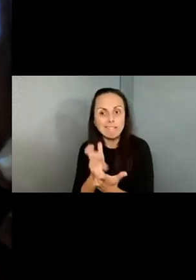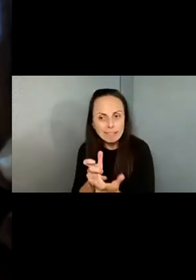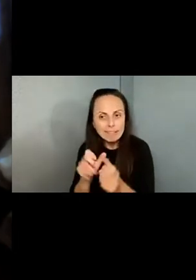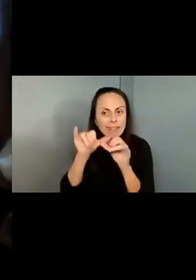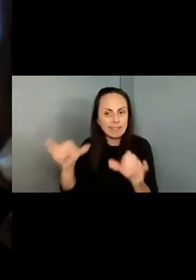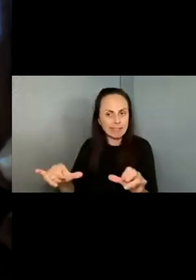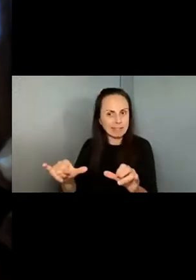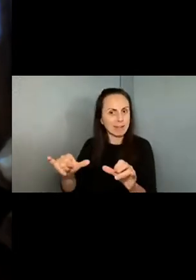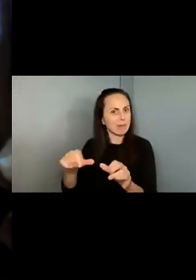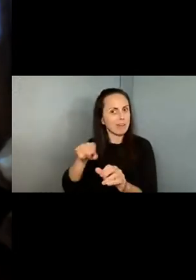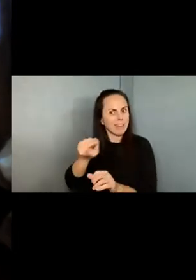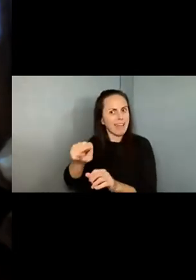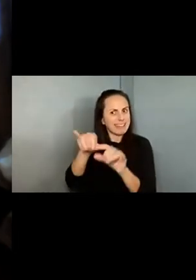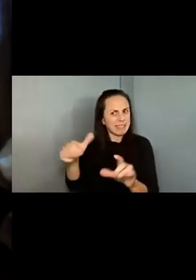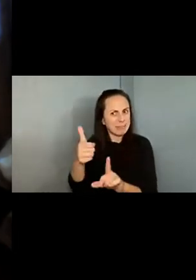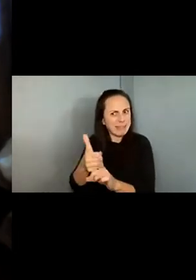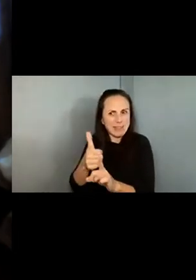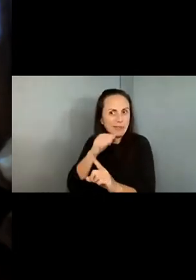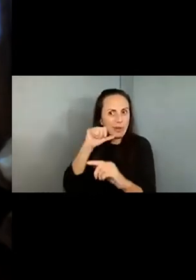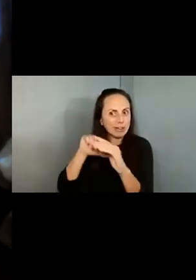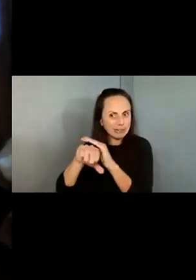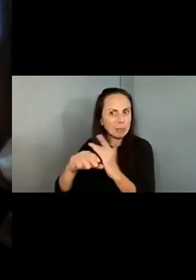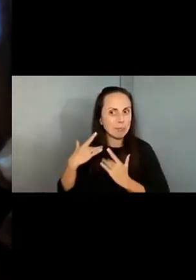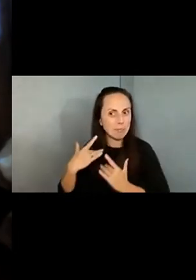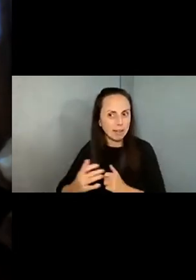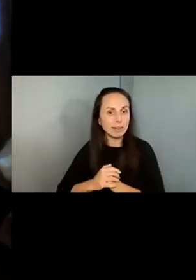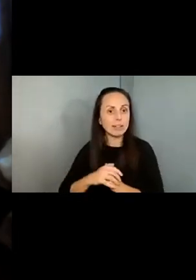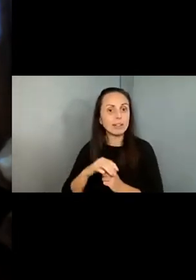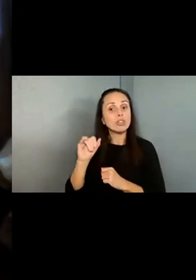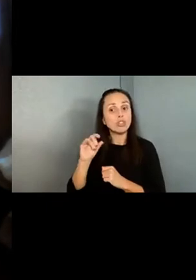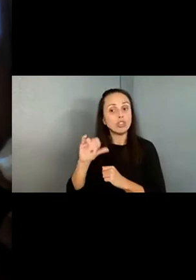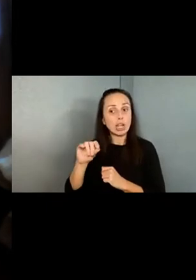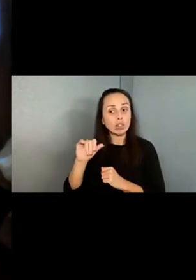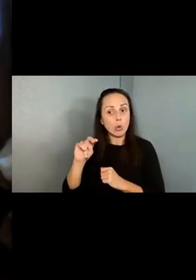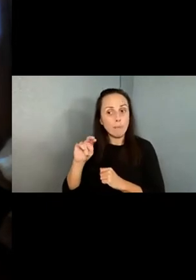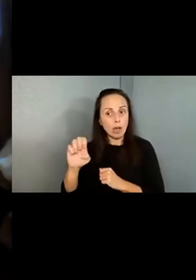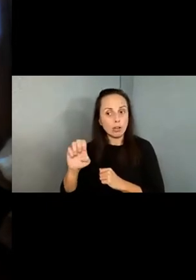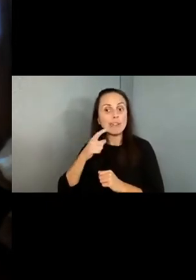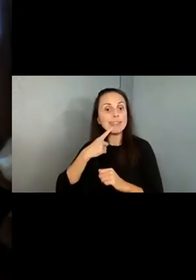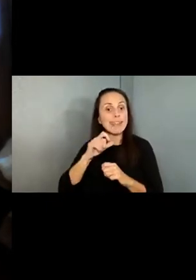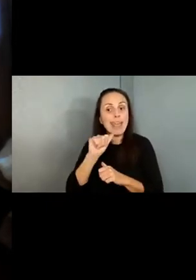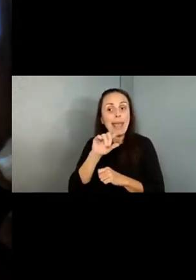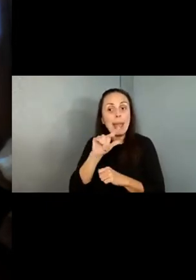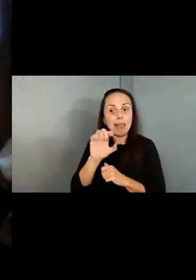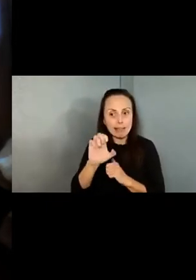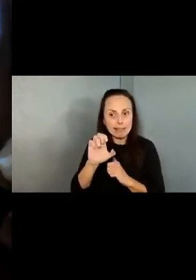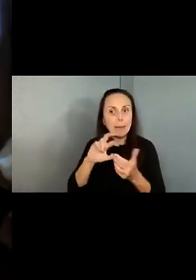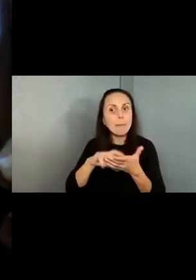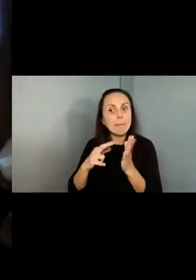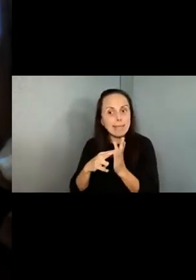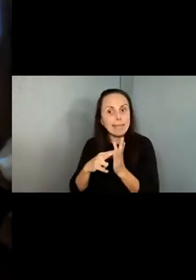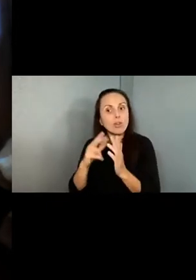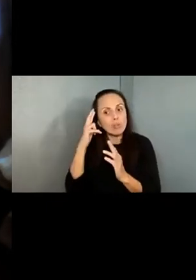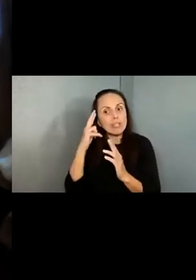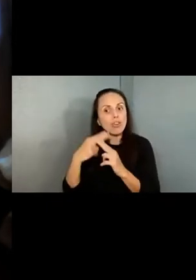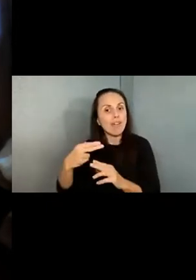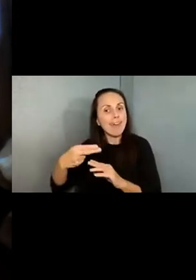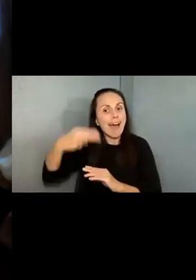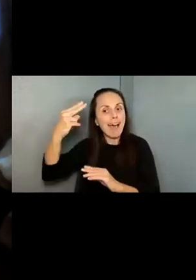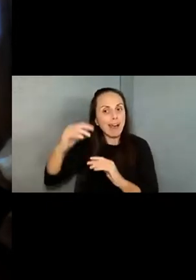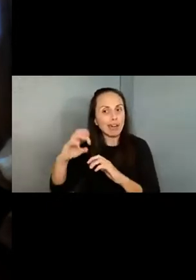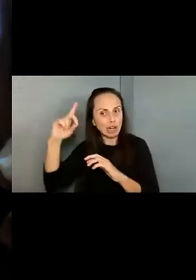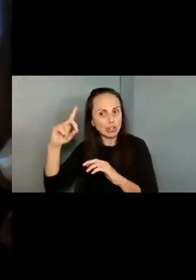for inaccessibility. So Jay Dolmage tells us that ableism is what puts the higher in higher education, that the